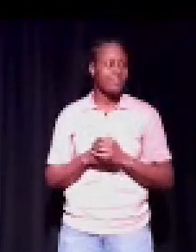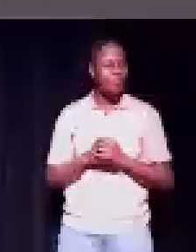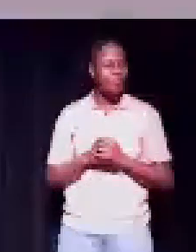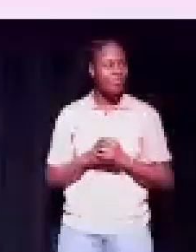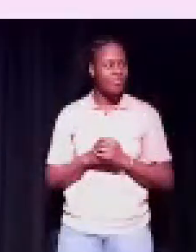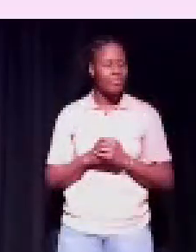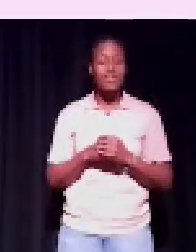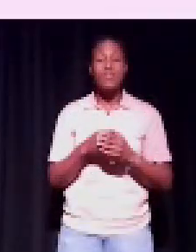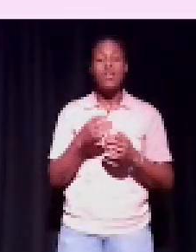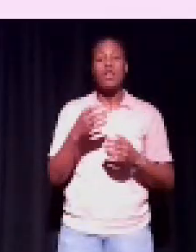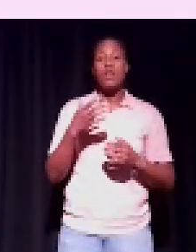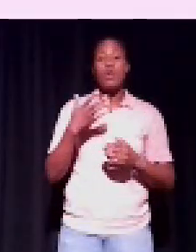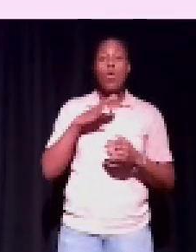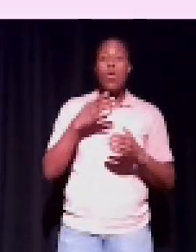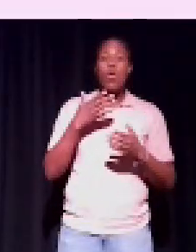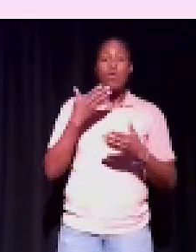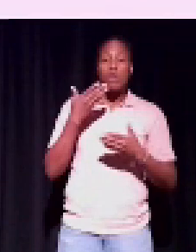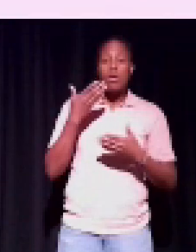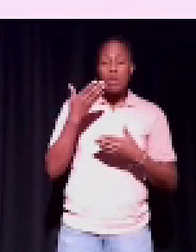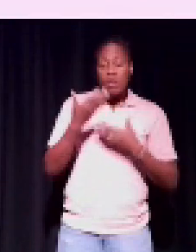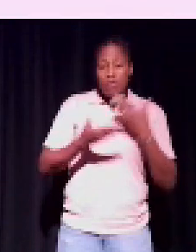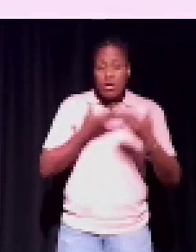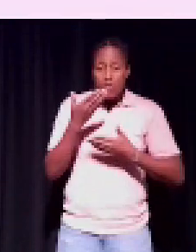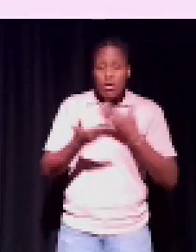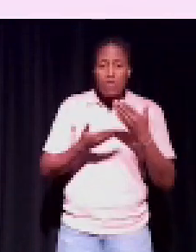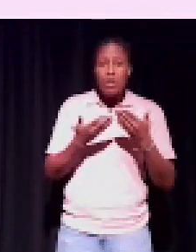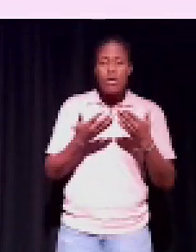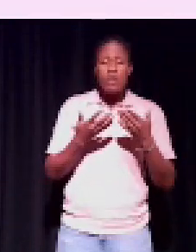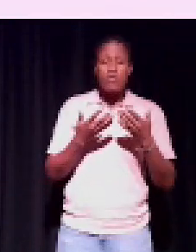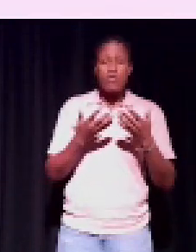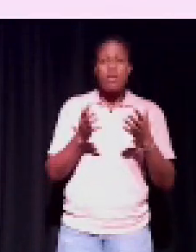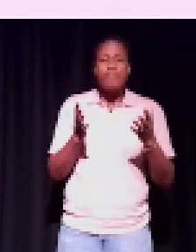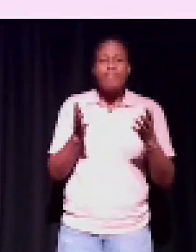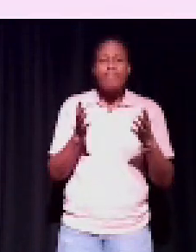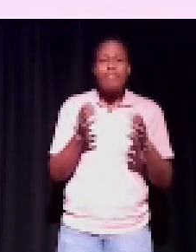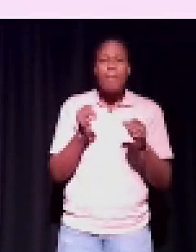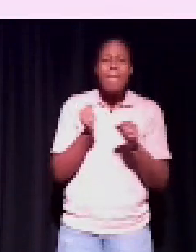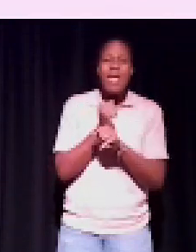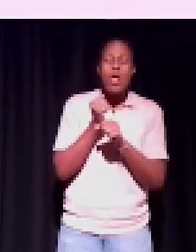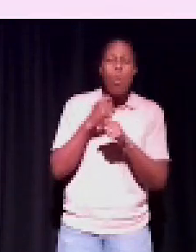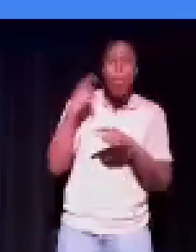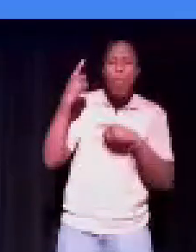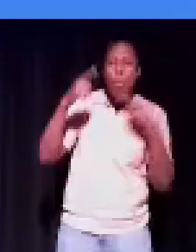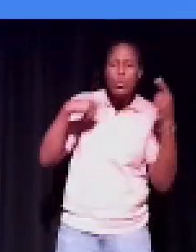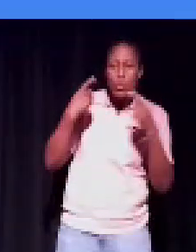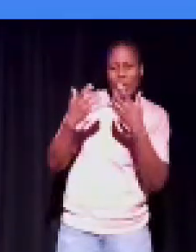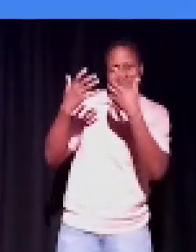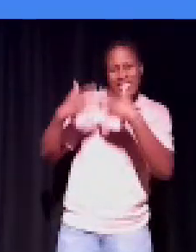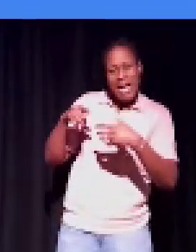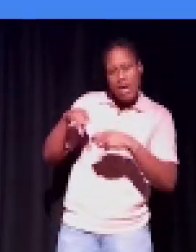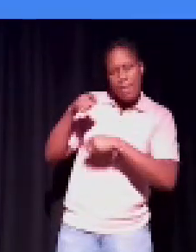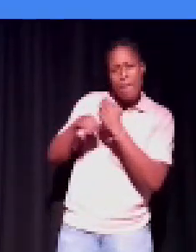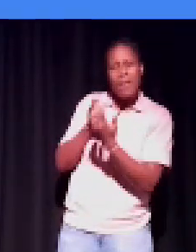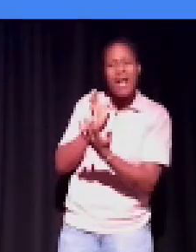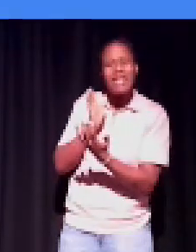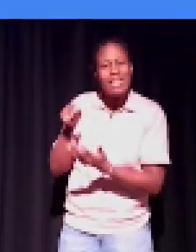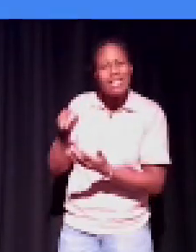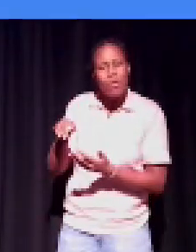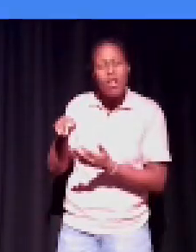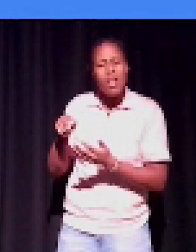So I want to talk today about making the audio tech, the accessible tech that we have